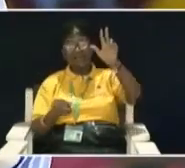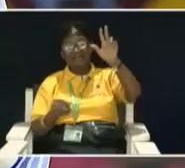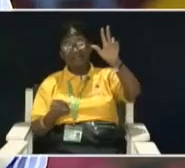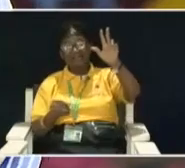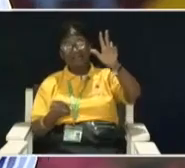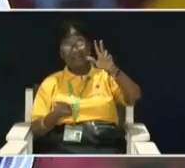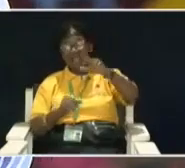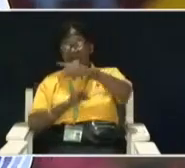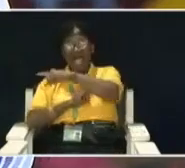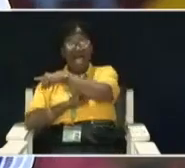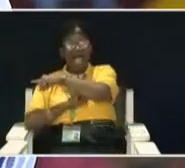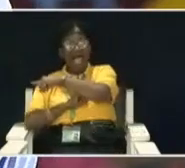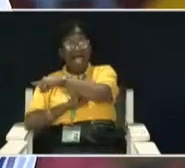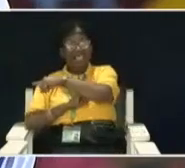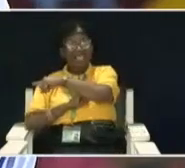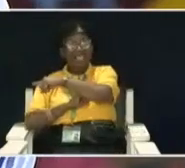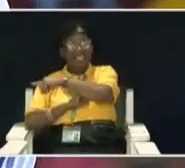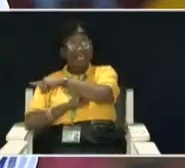that